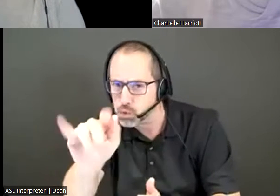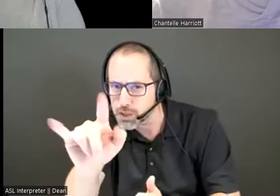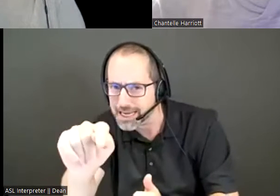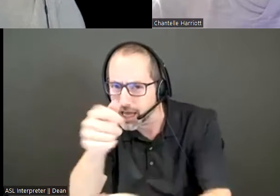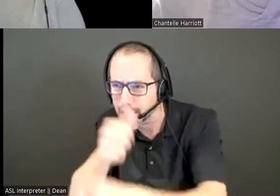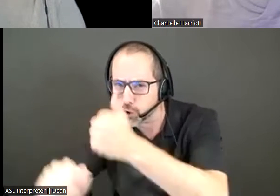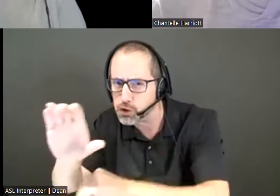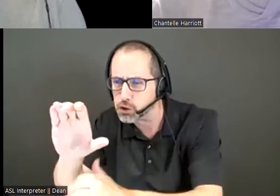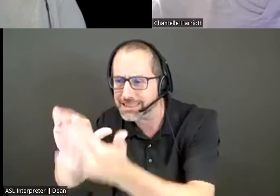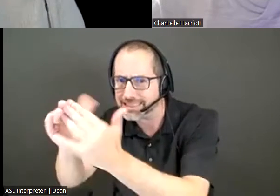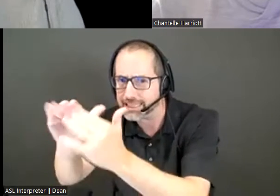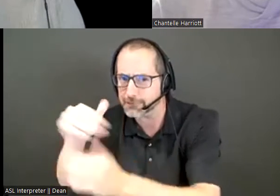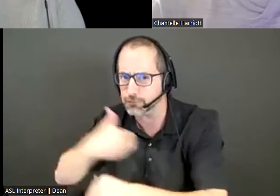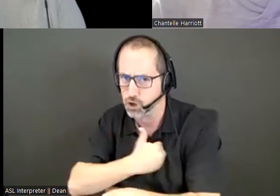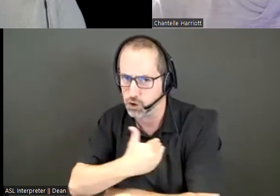more about today.